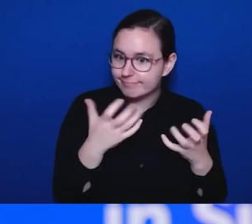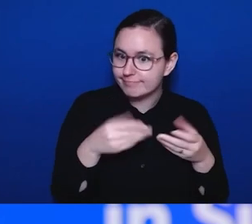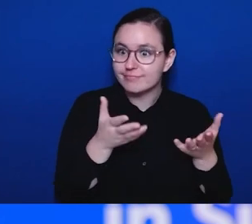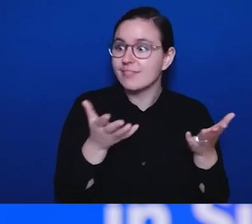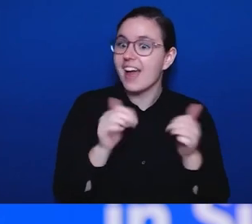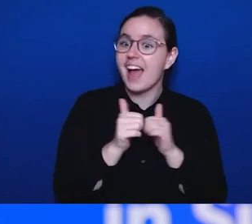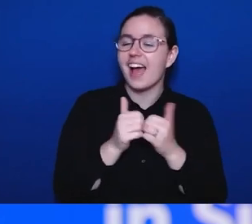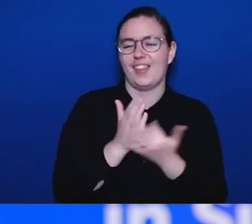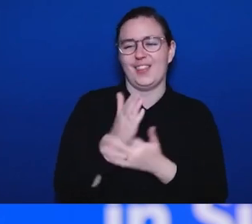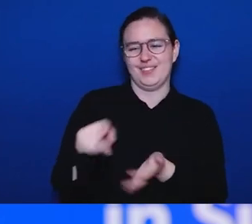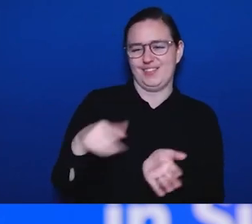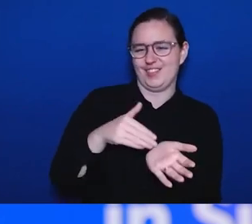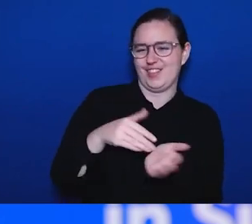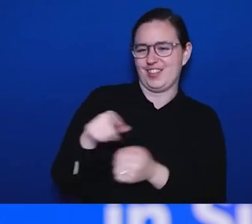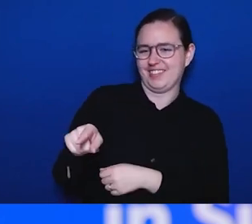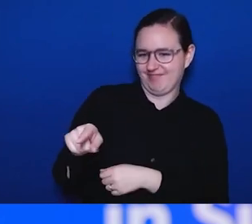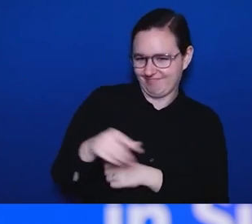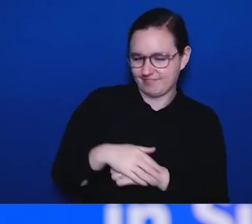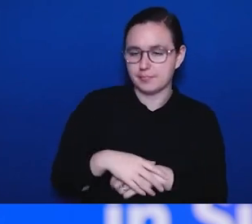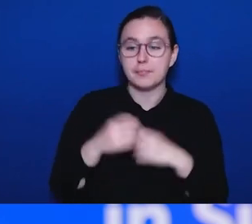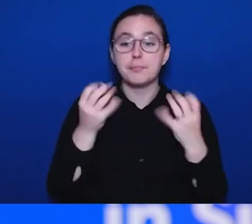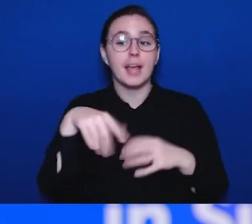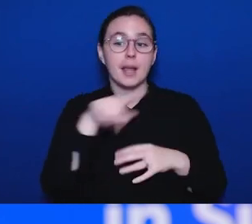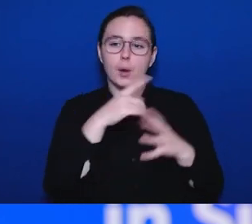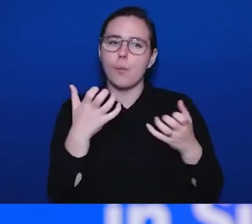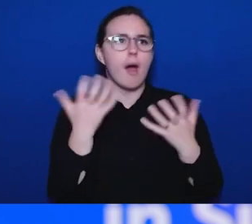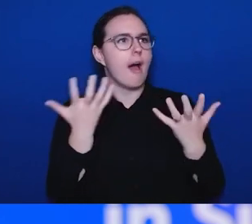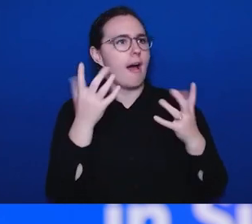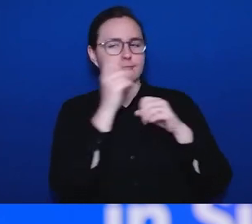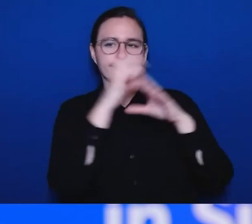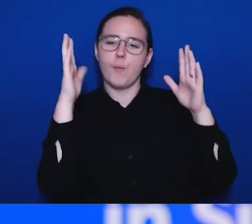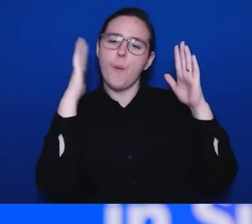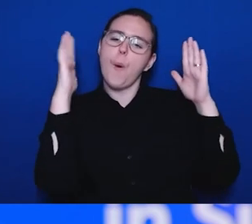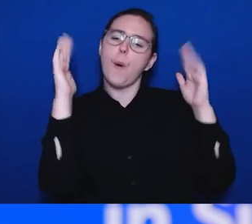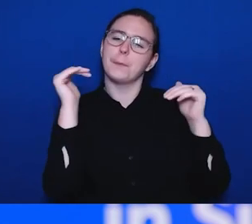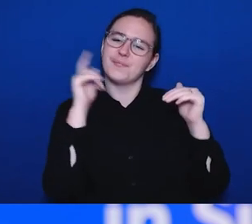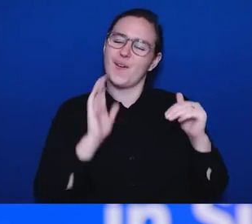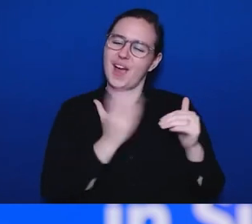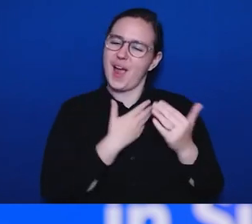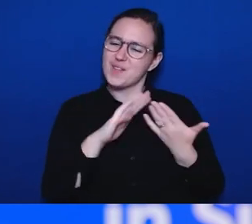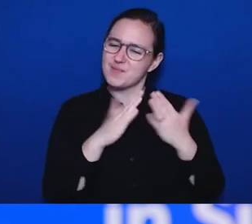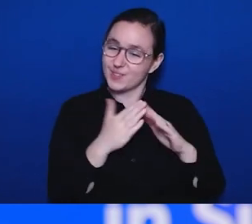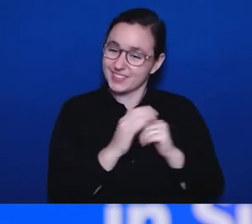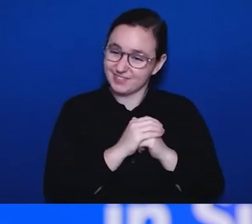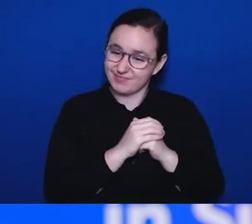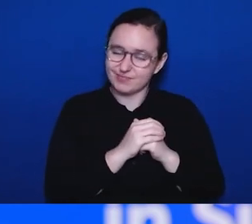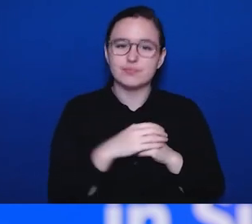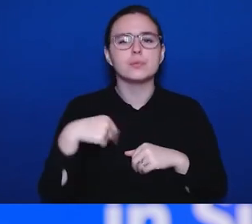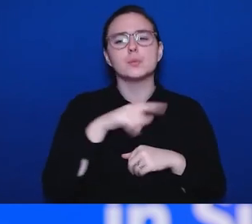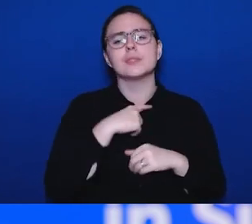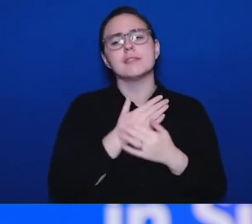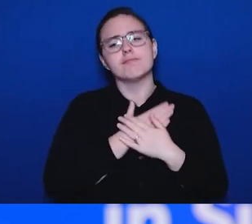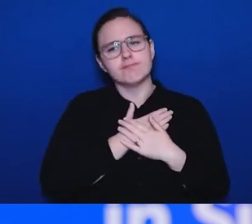communities through the medical profession. This new medical school is a beacon of hope for all the students who love our communities and want to serve the people